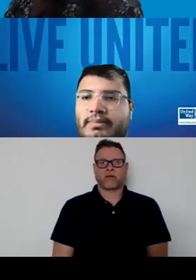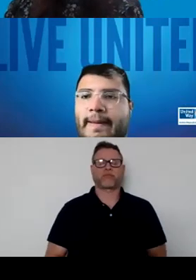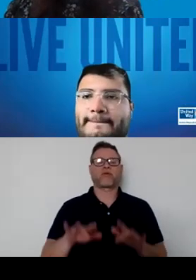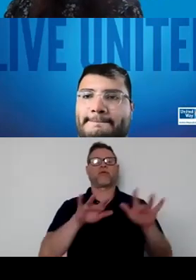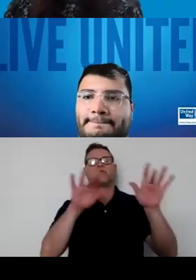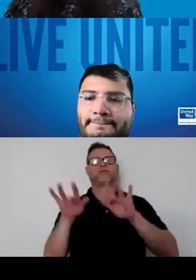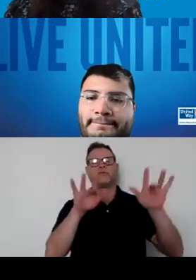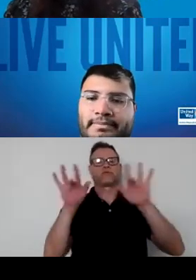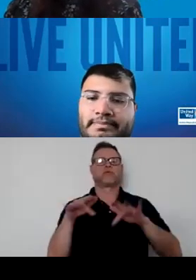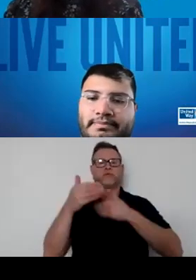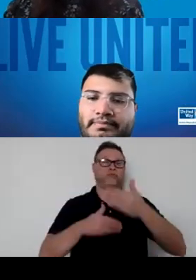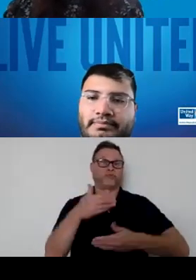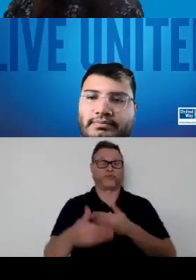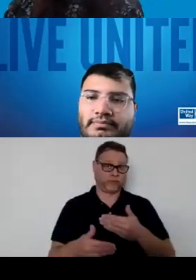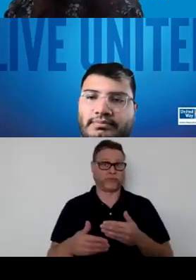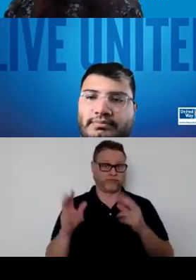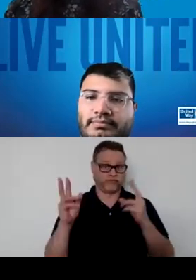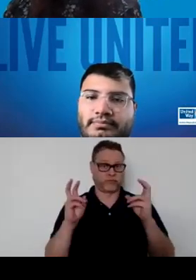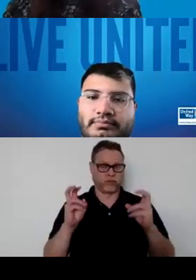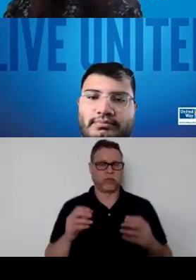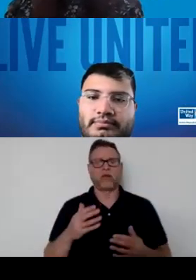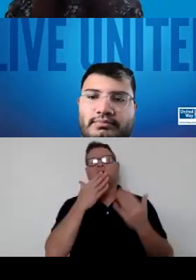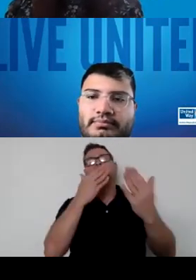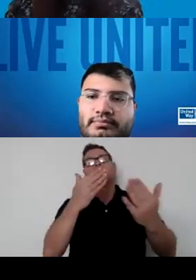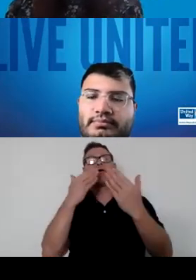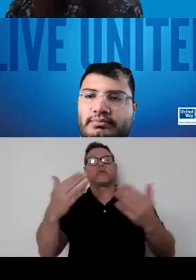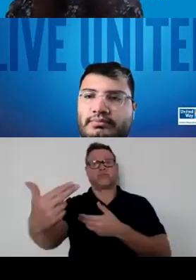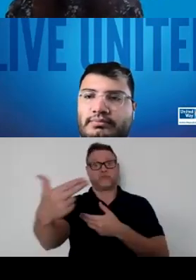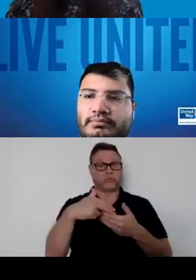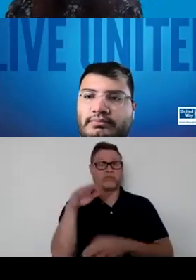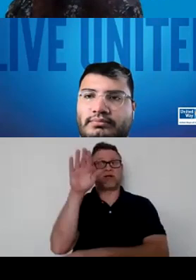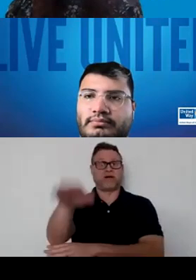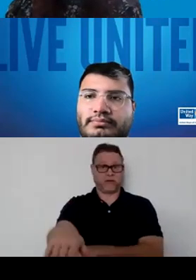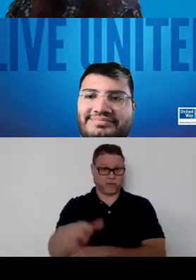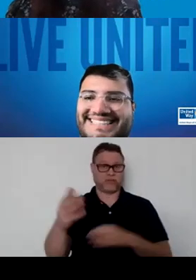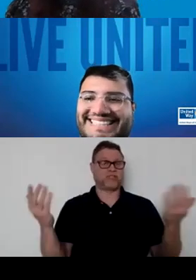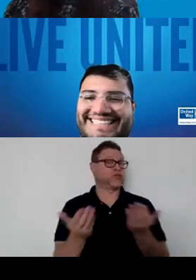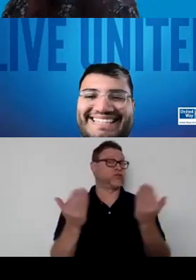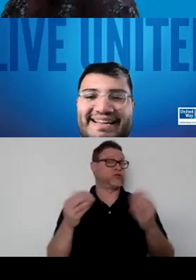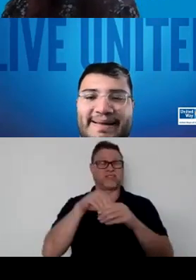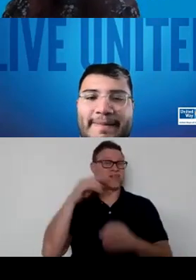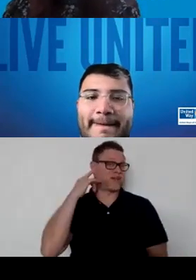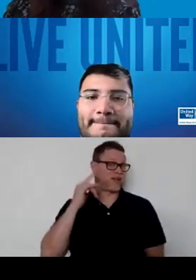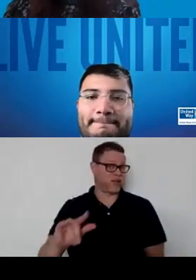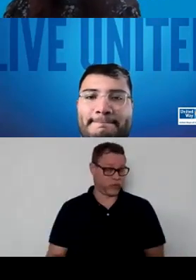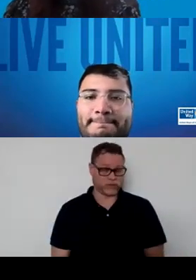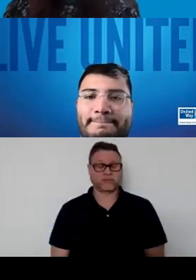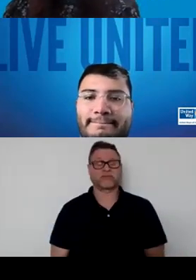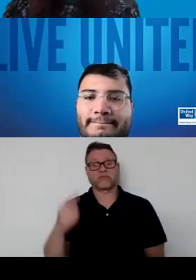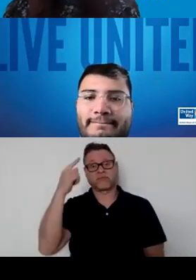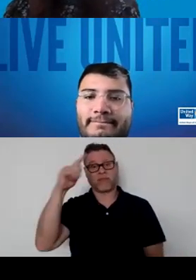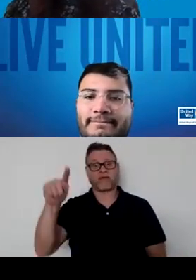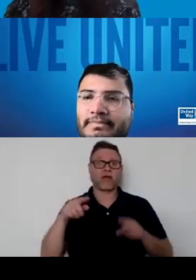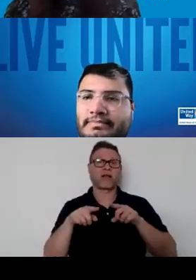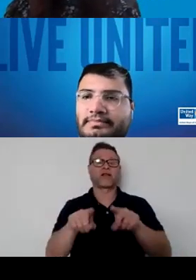Well, thank you everyone for joining us this afternoon. It's afternoon here in California for aligning